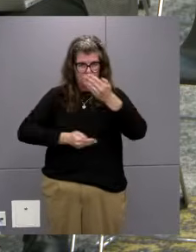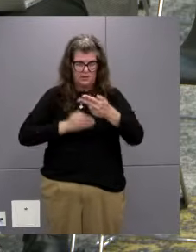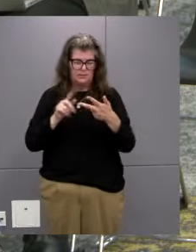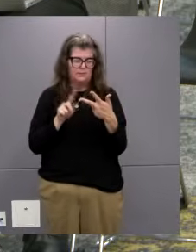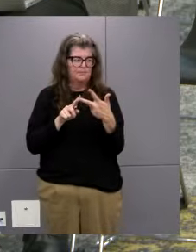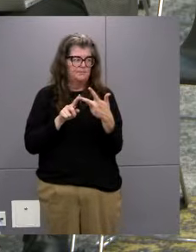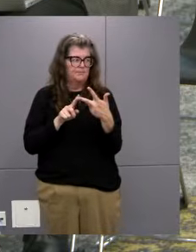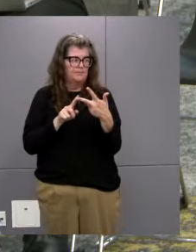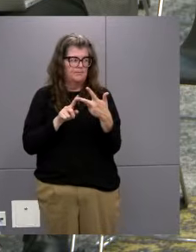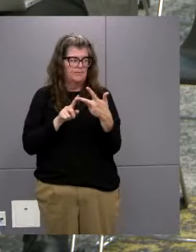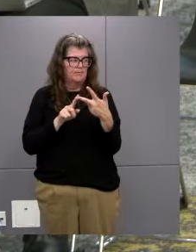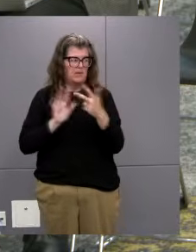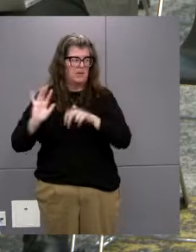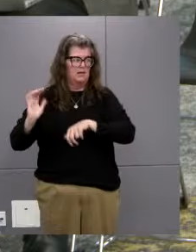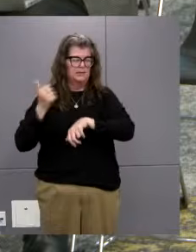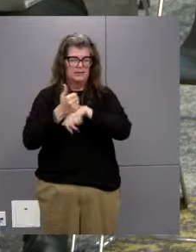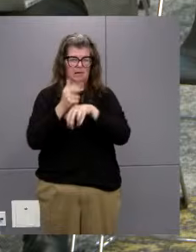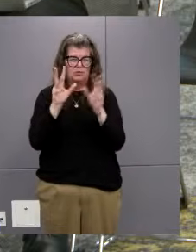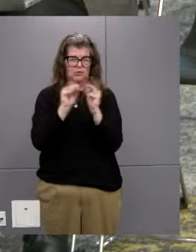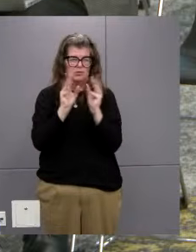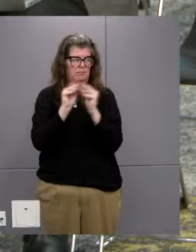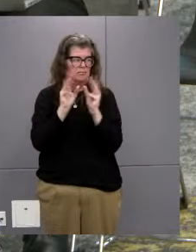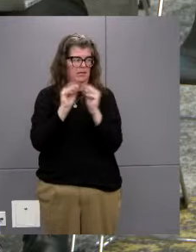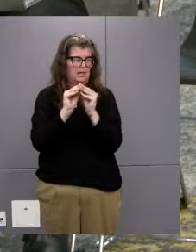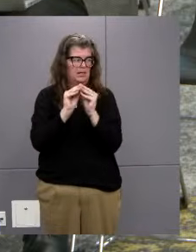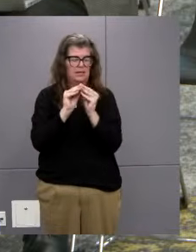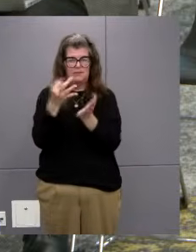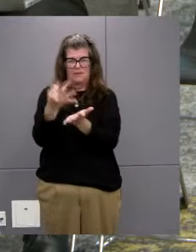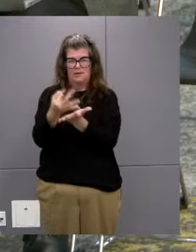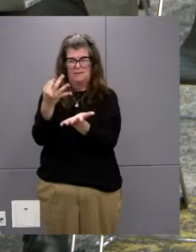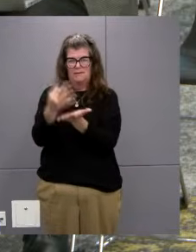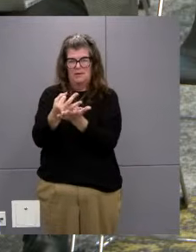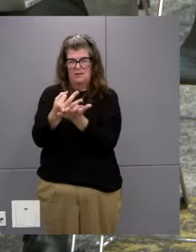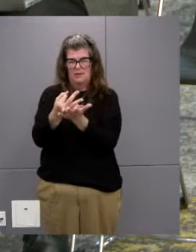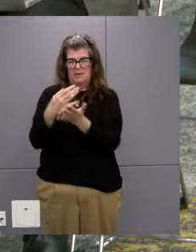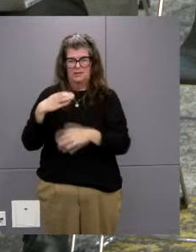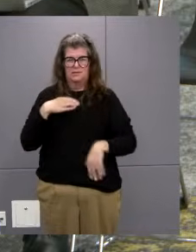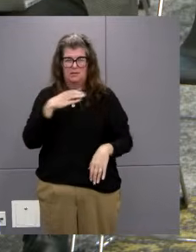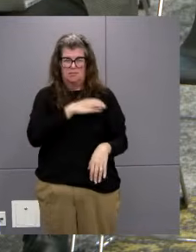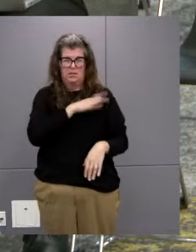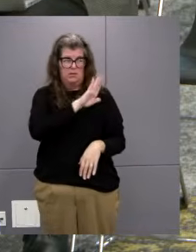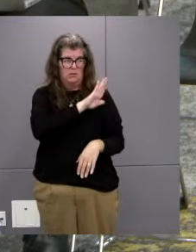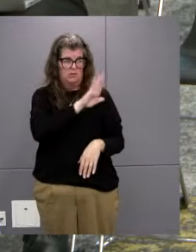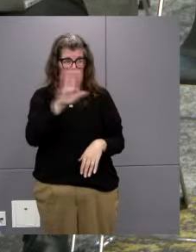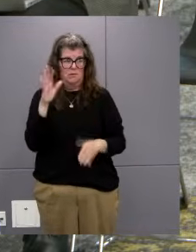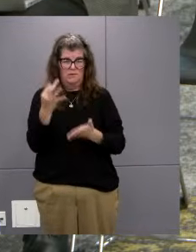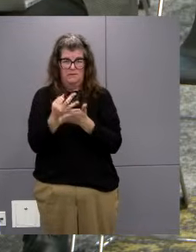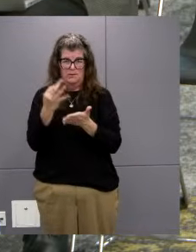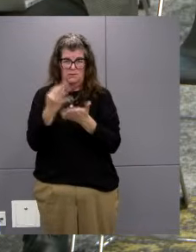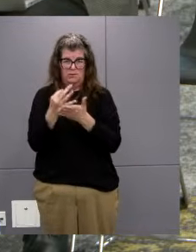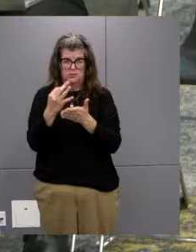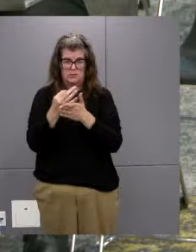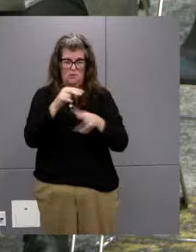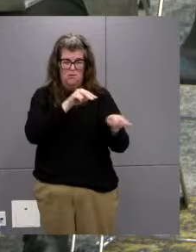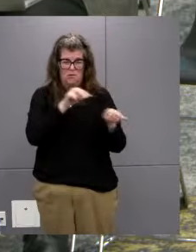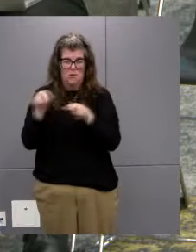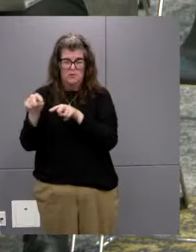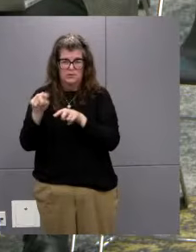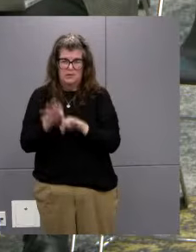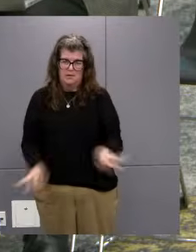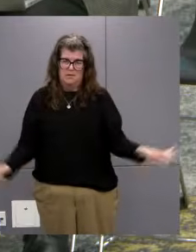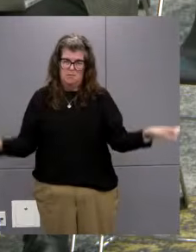3, reestablish meetings of your finance committee. Your fiscal oversight is a very important